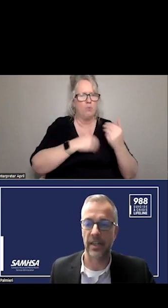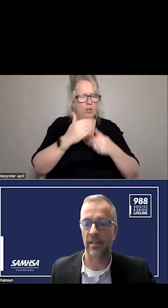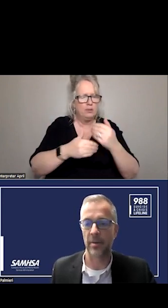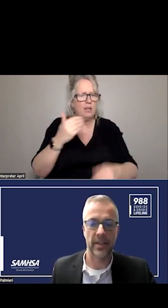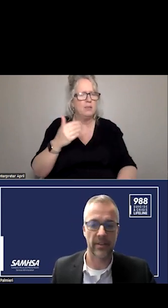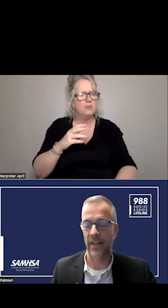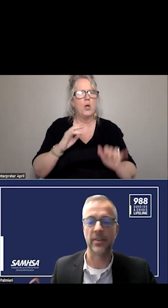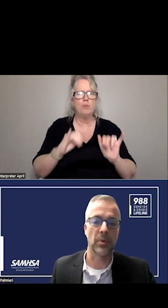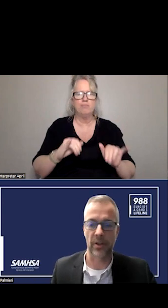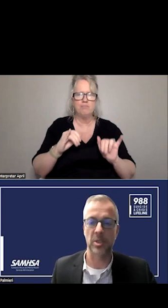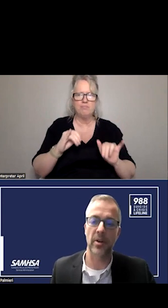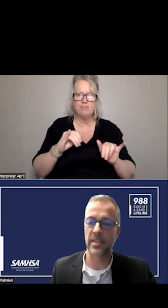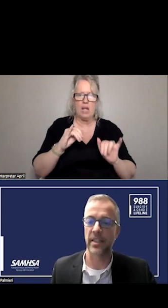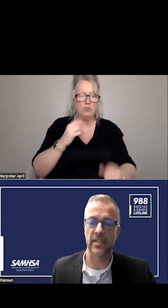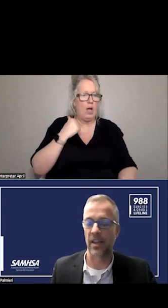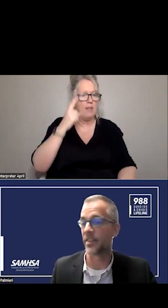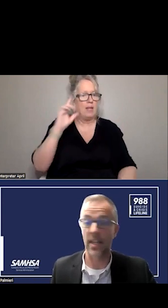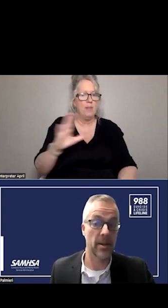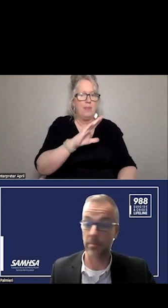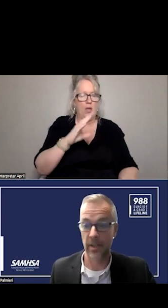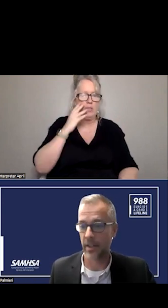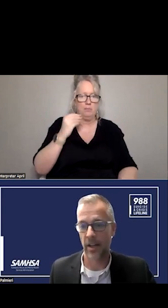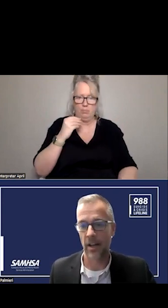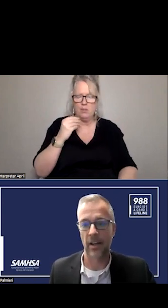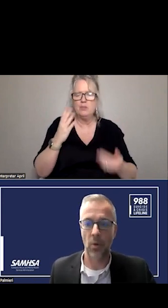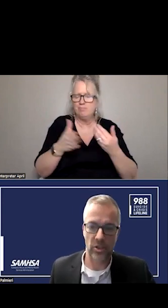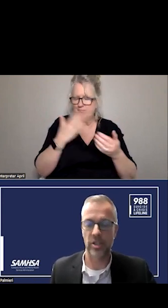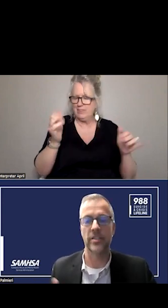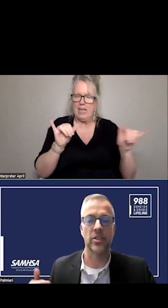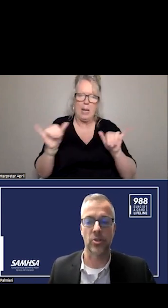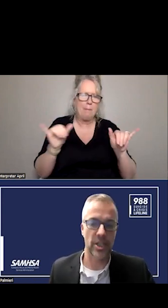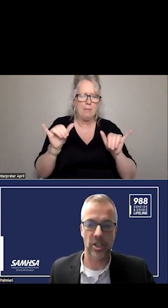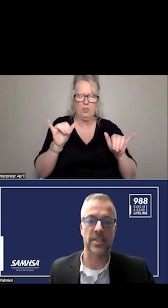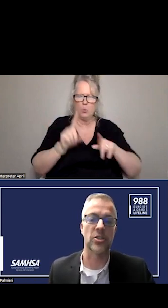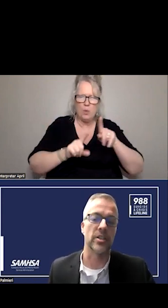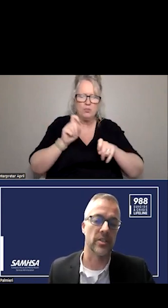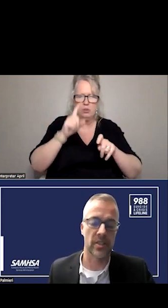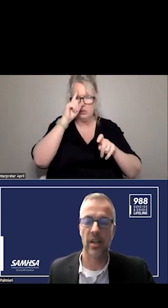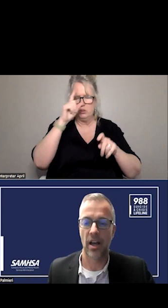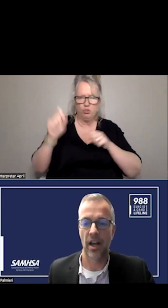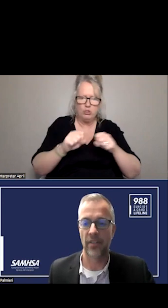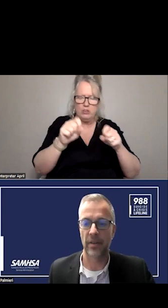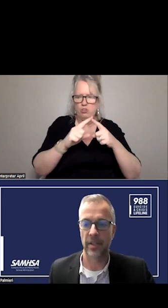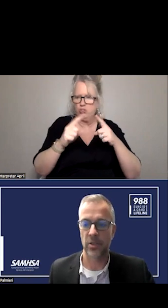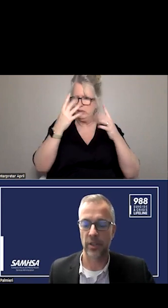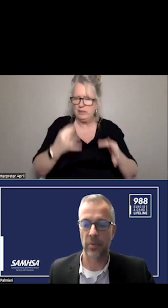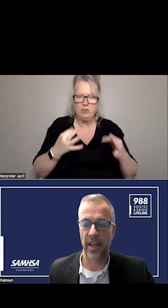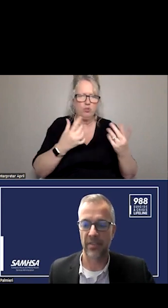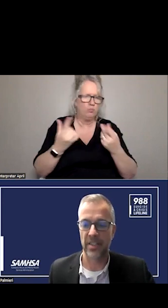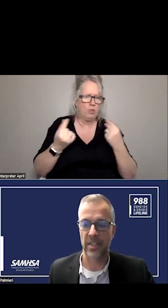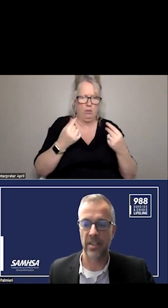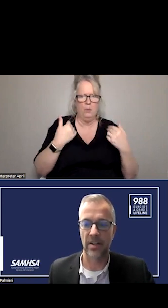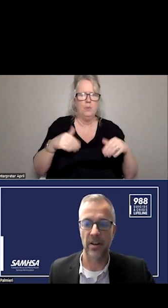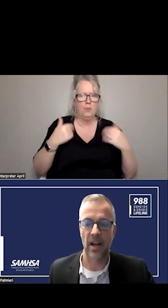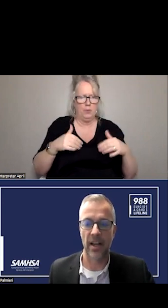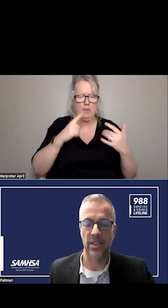Interestingly enough, I mean, I think what they're experiencing is a lot of the same questions, strategic decisions that certainly we have